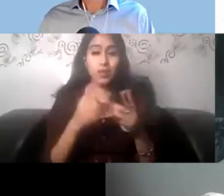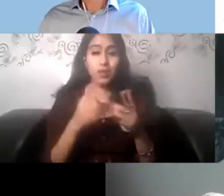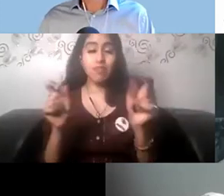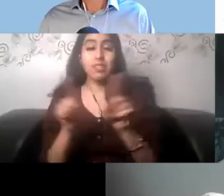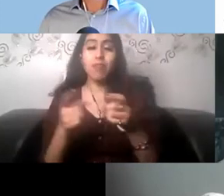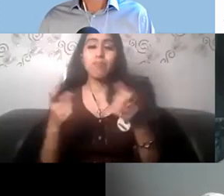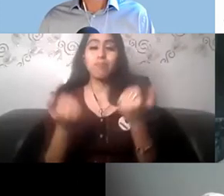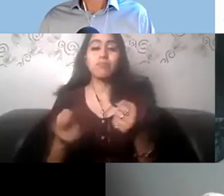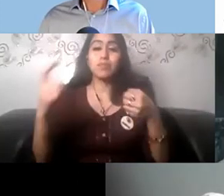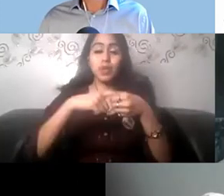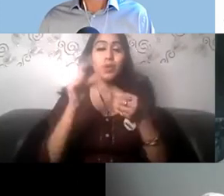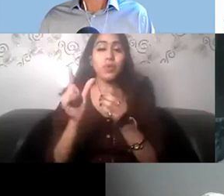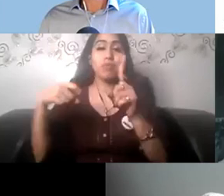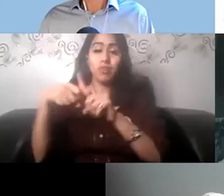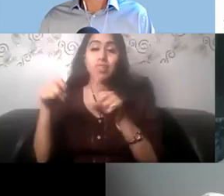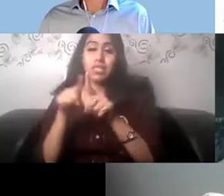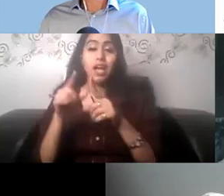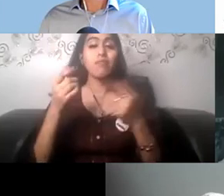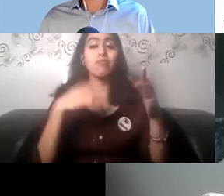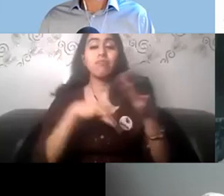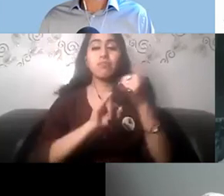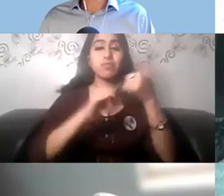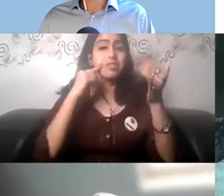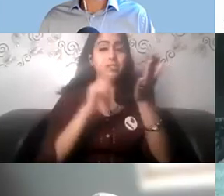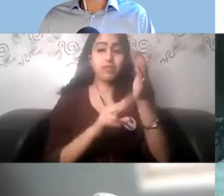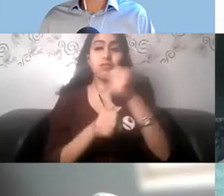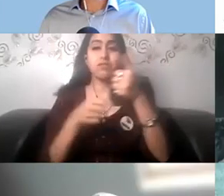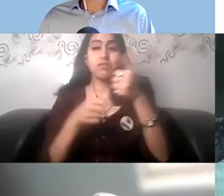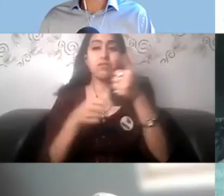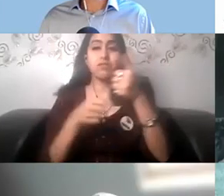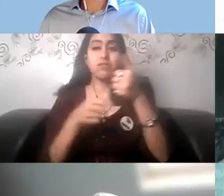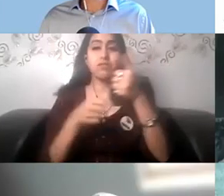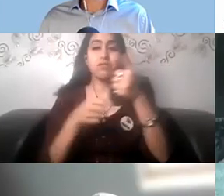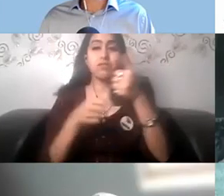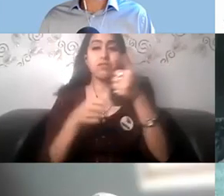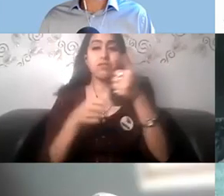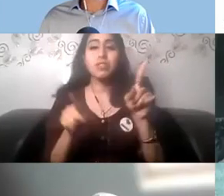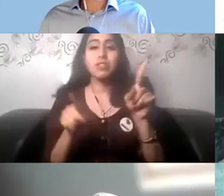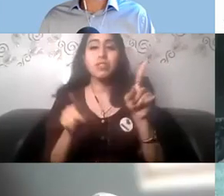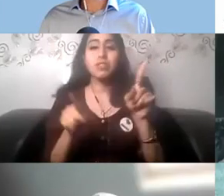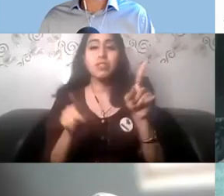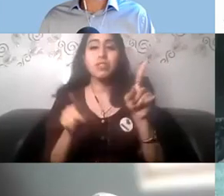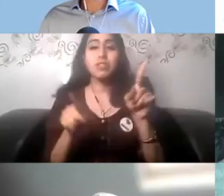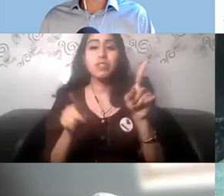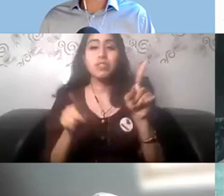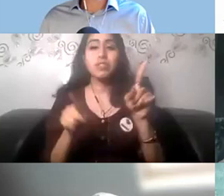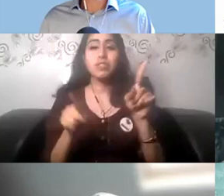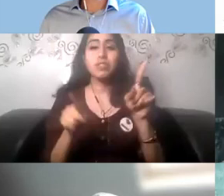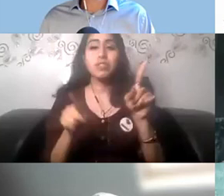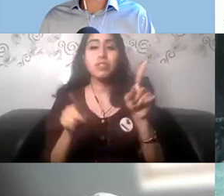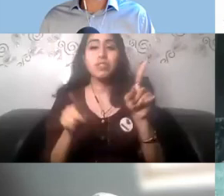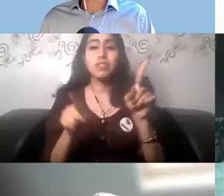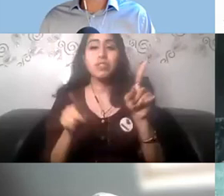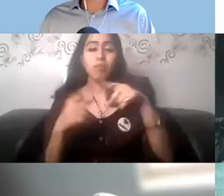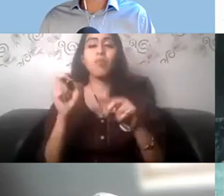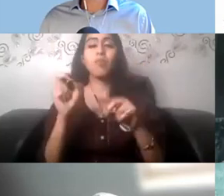us from UK, Cyprus, Singapore, and many other locations as part of this journey. And as we move